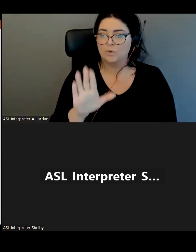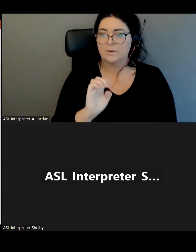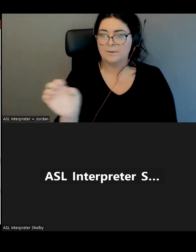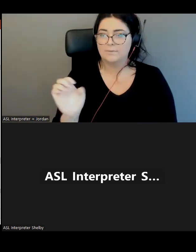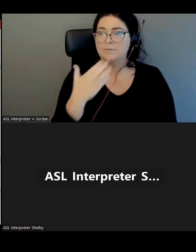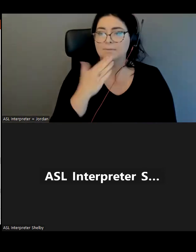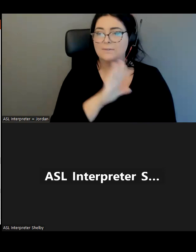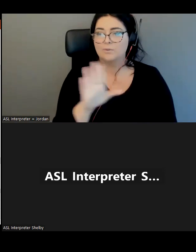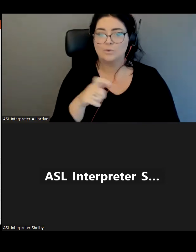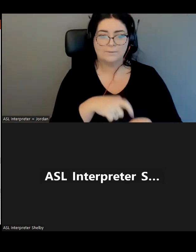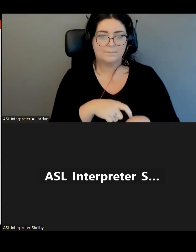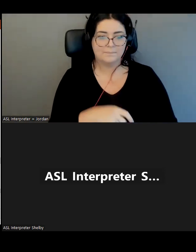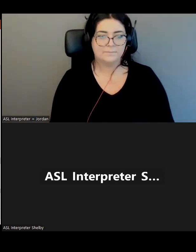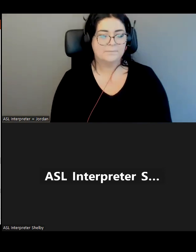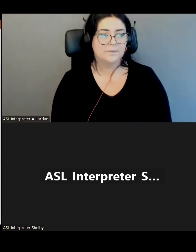your time.